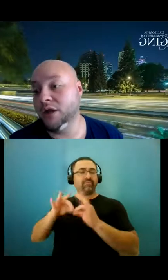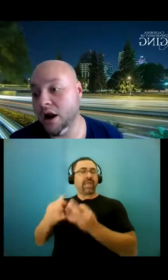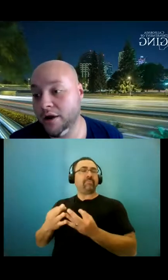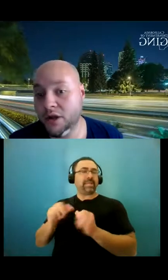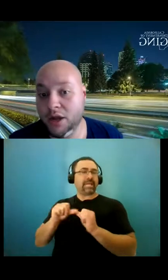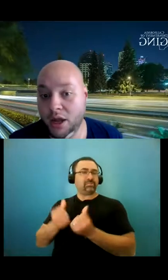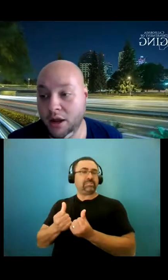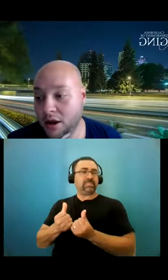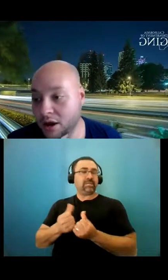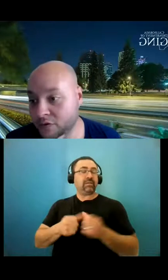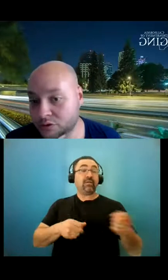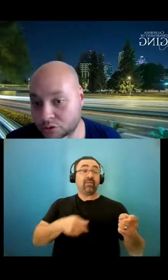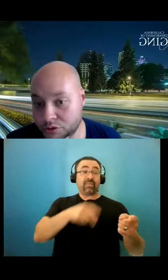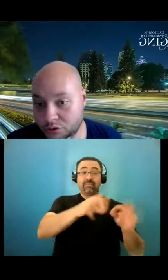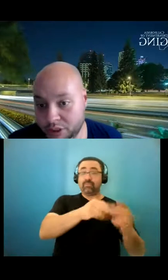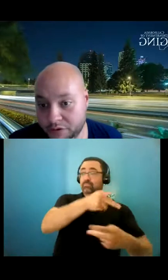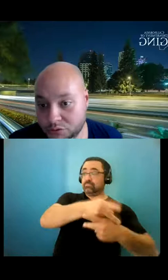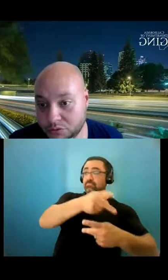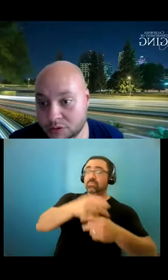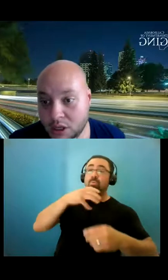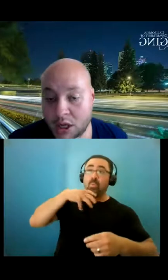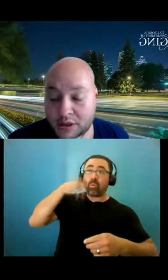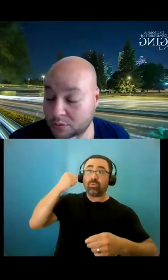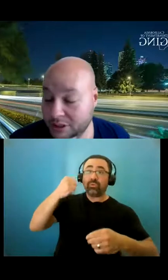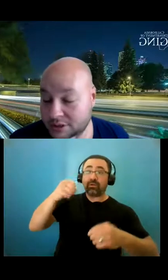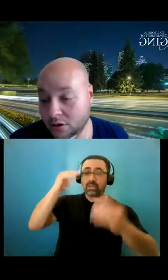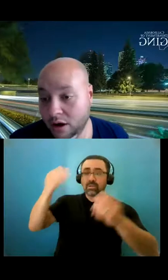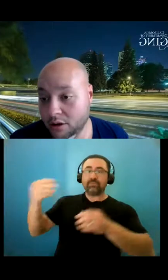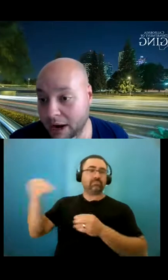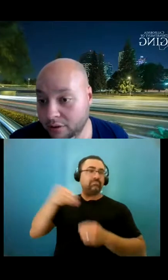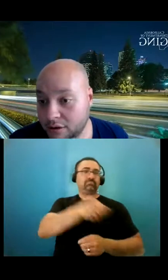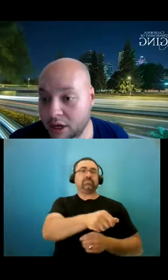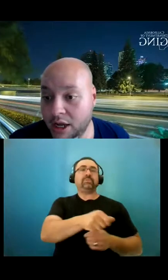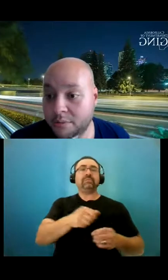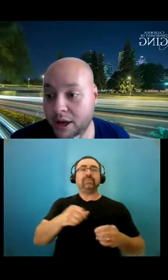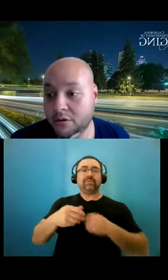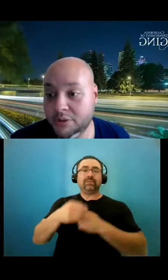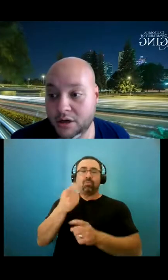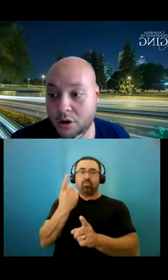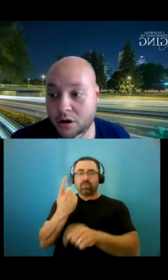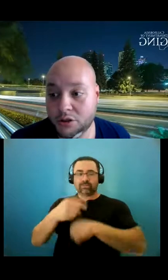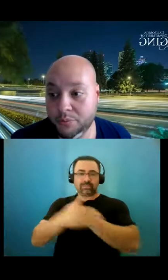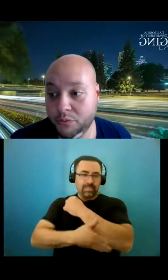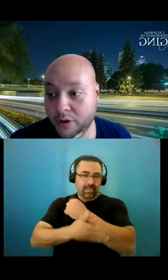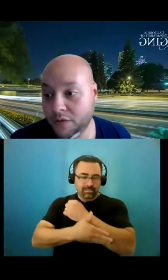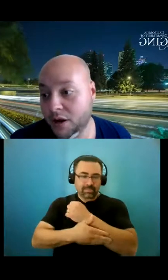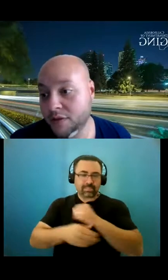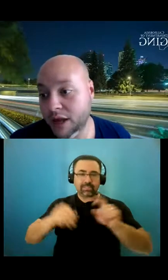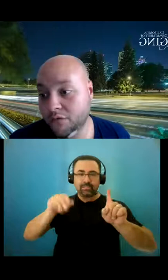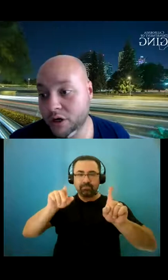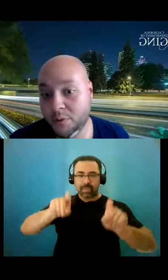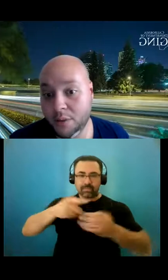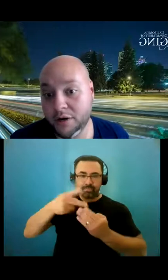for the caregiving of those older adult individuals. This will be a single county pilot, and it'll be done in partnership with